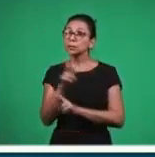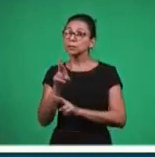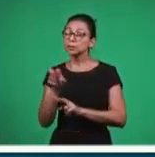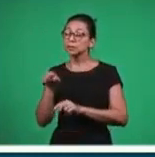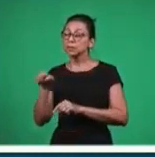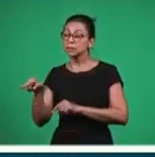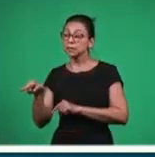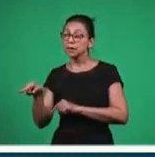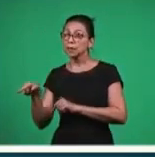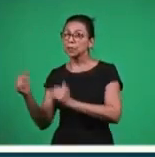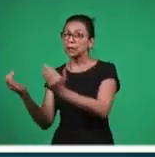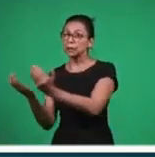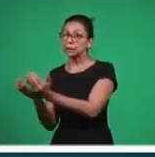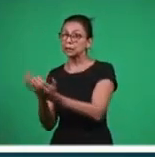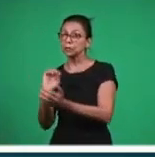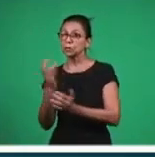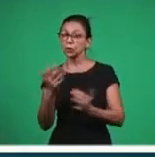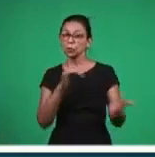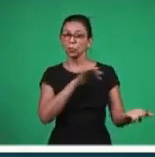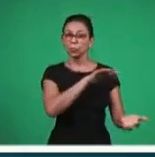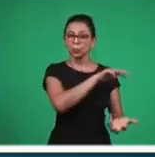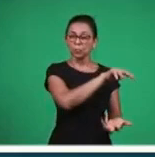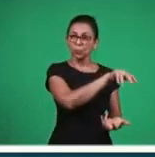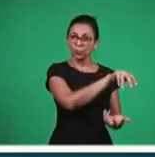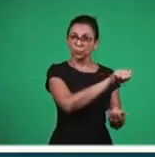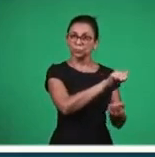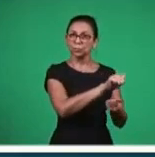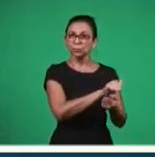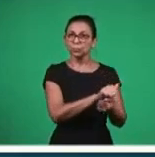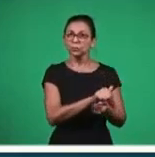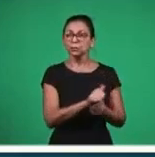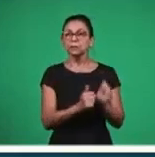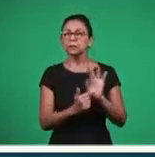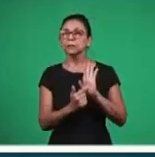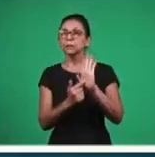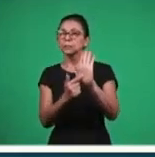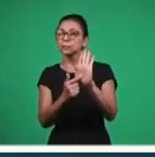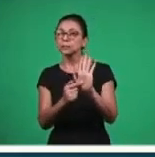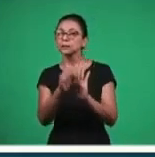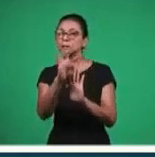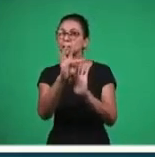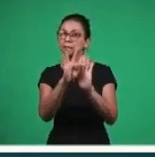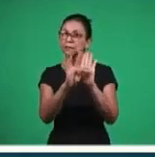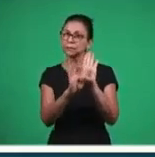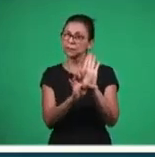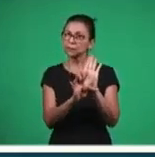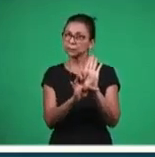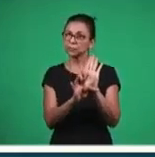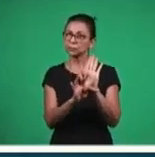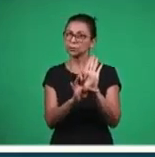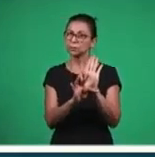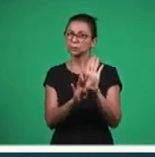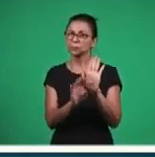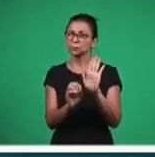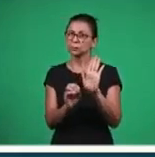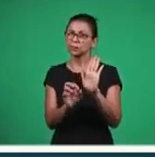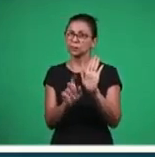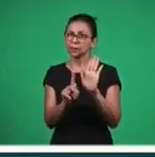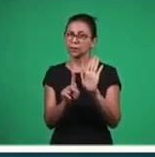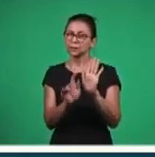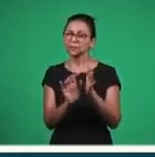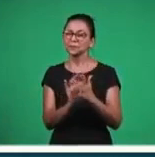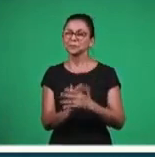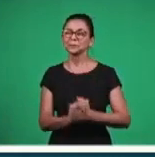for the tradition, for the religion, or if it is the work of the Holy Spirit. And mention the text